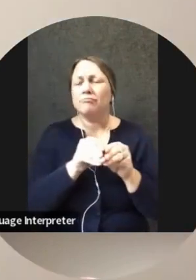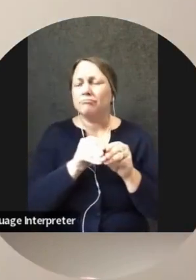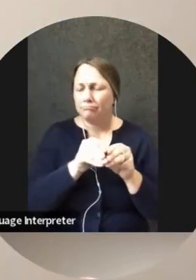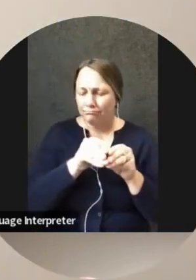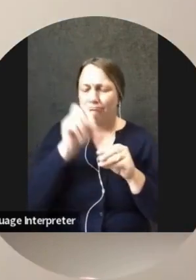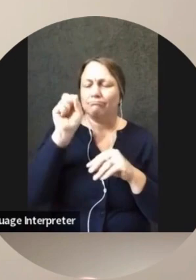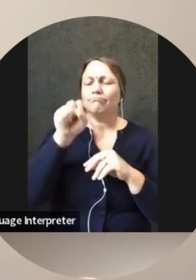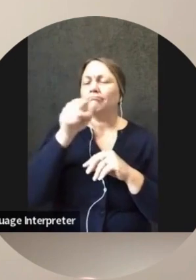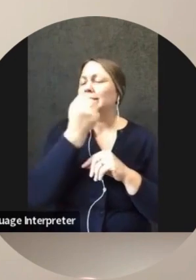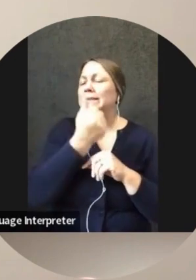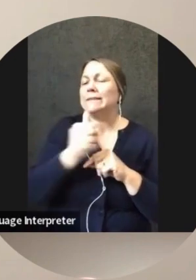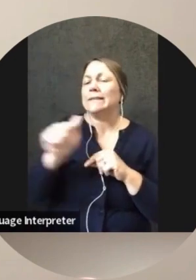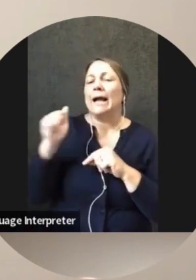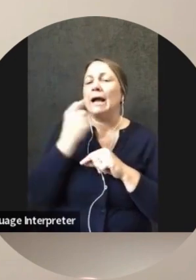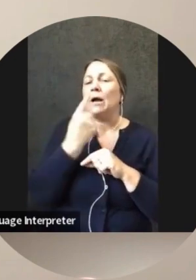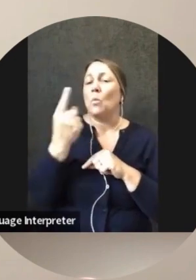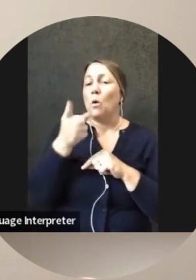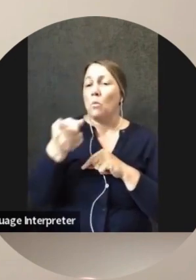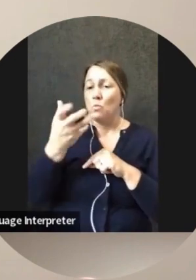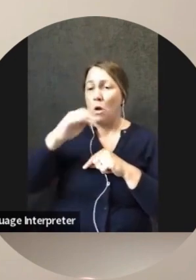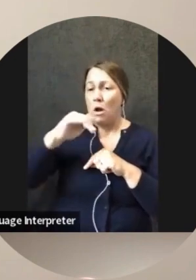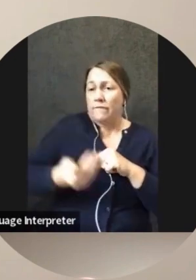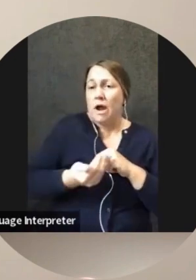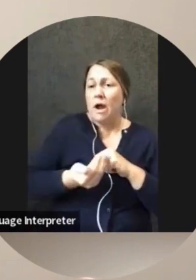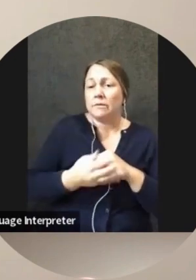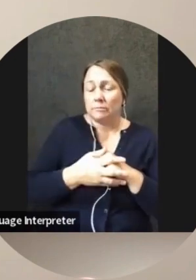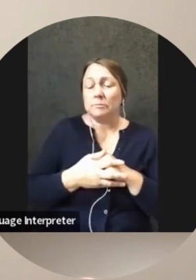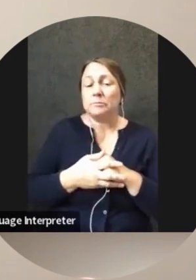the parent wishes to invite